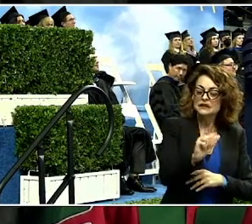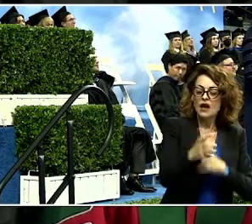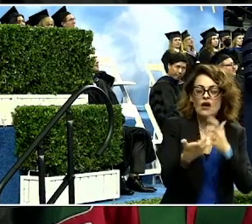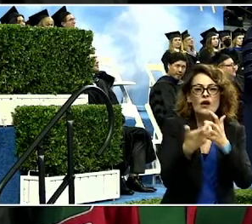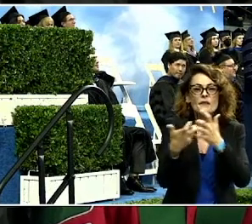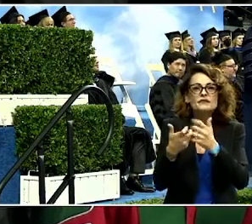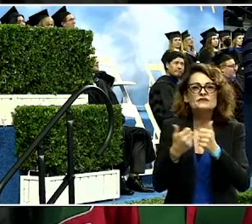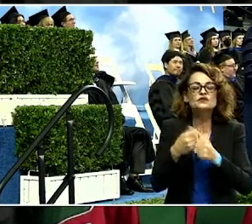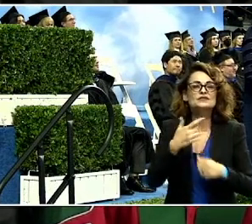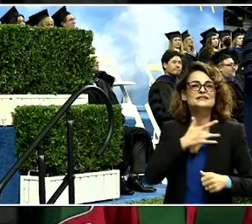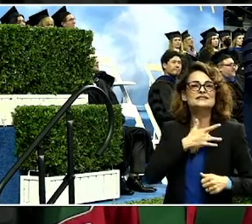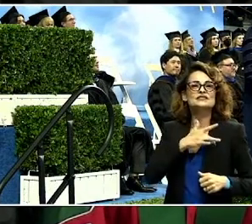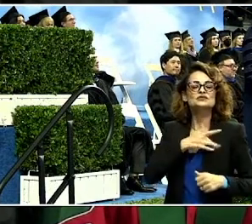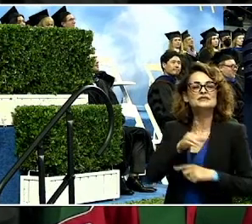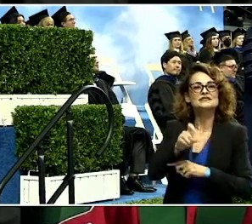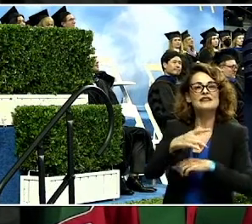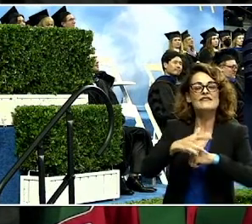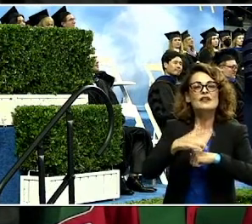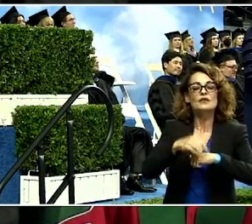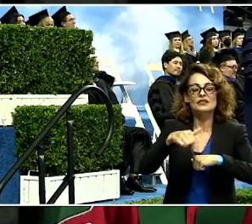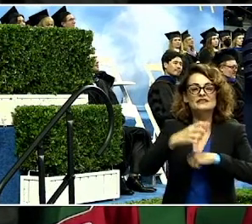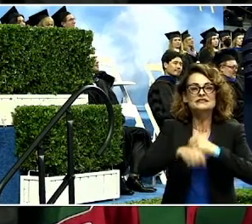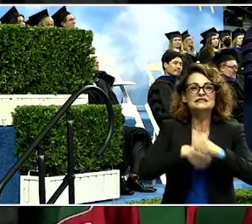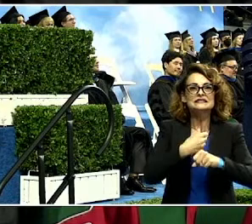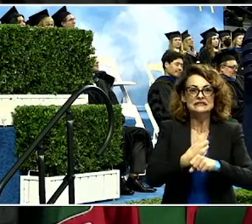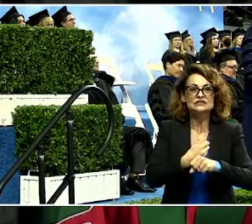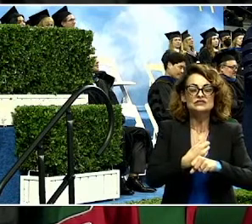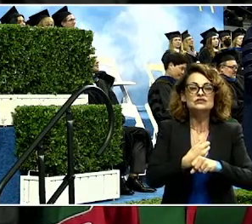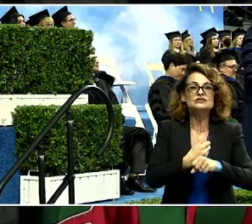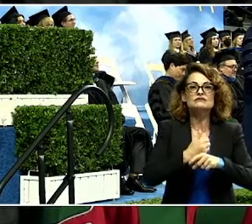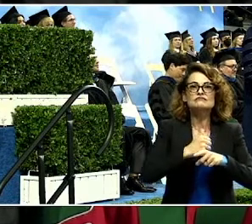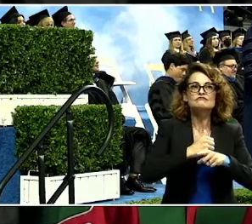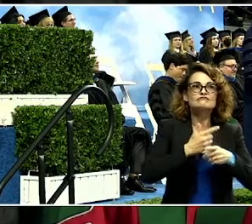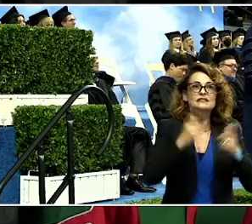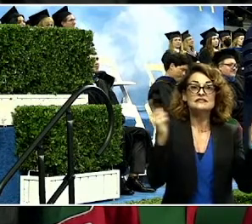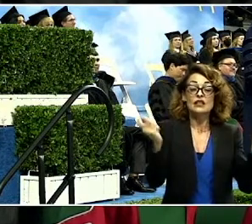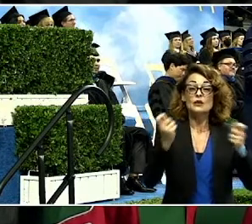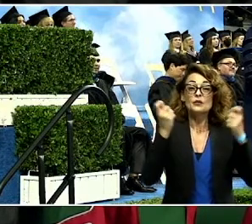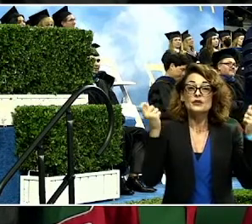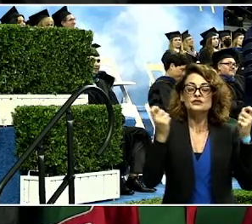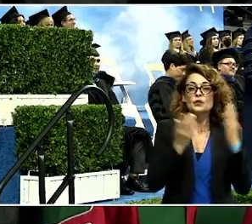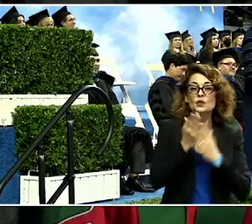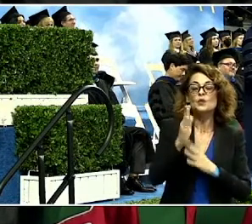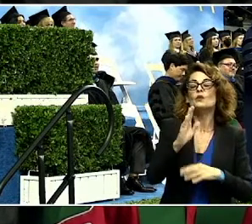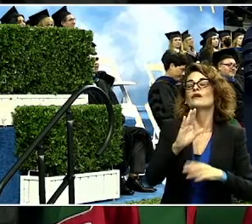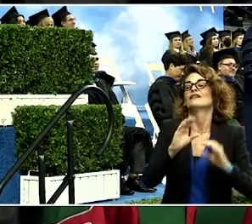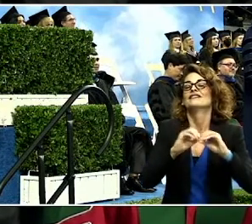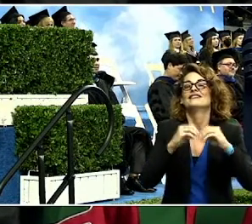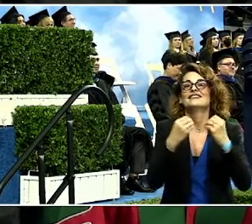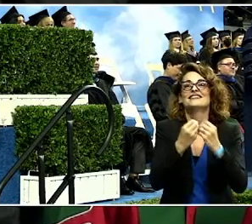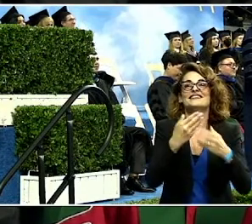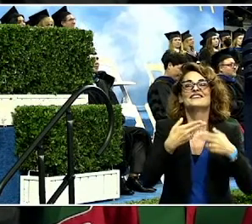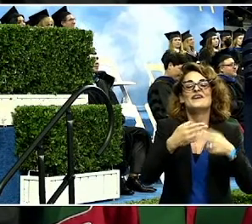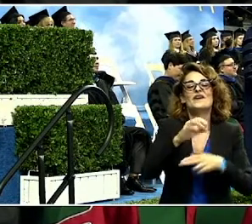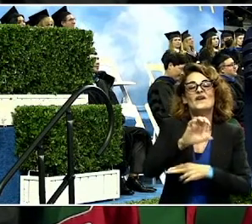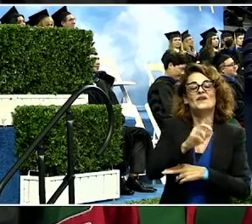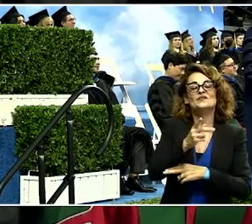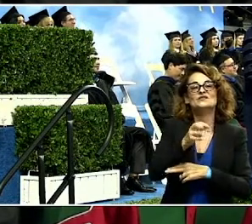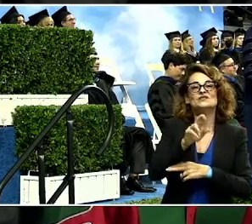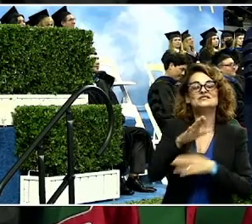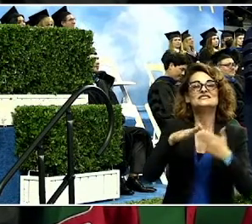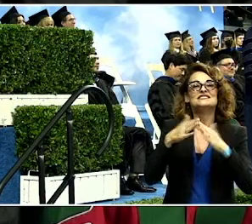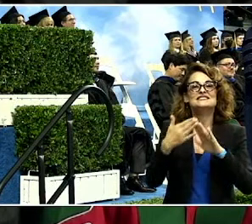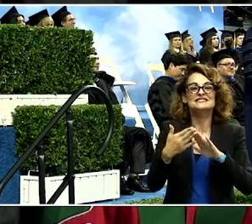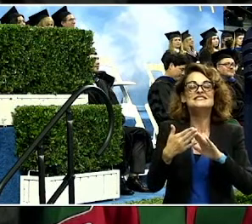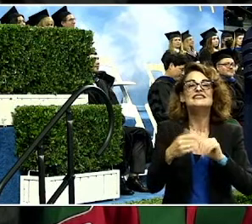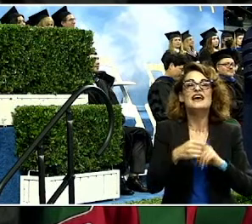for sensory needs available for this year's commencement exercises through an organization called Culture City, where both he and his wife serve on